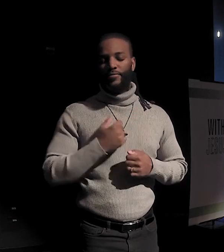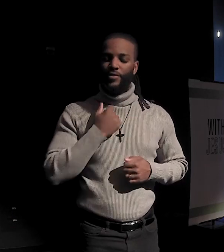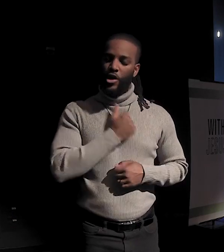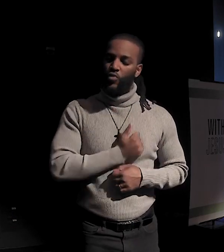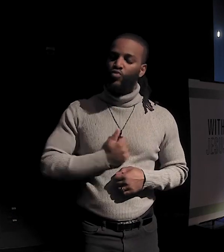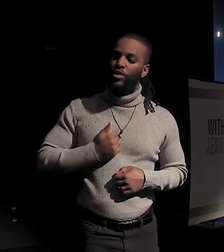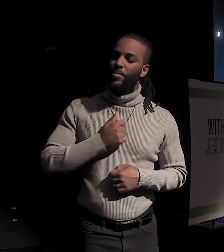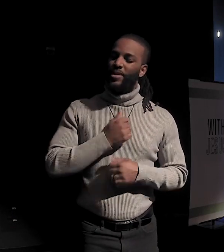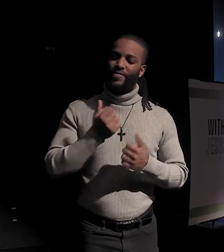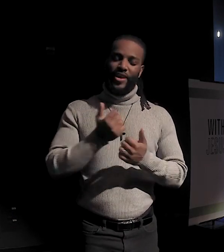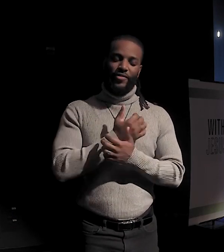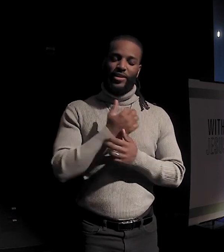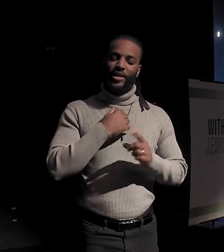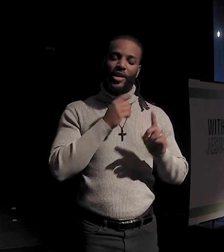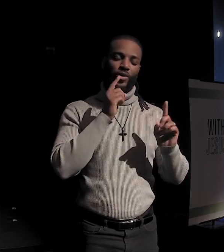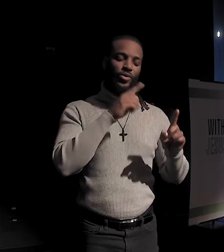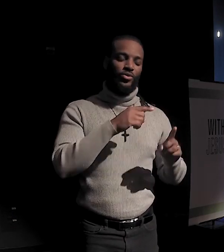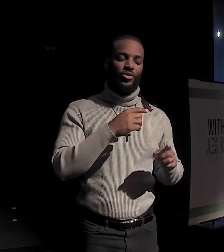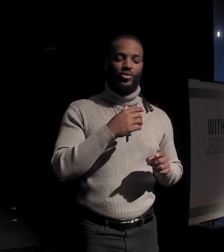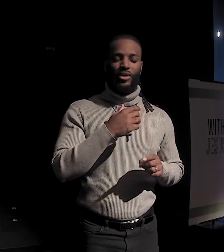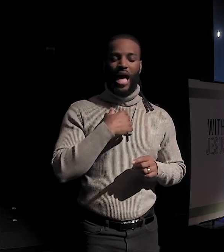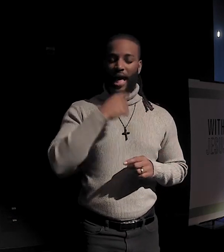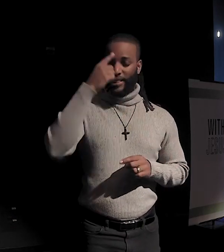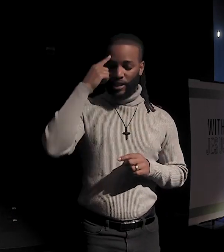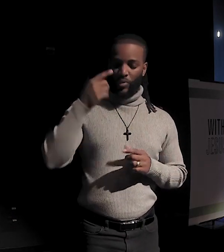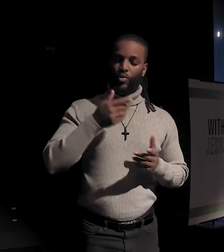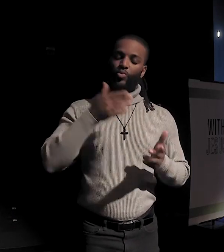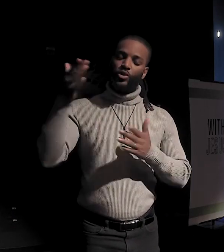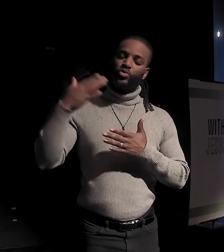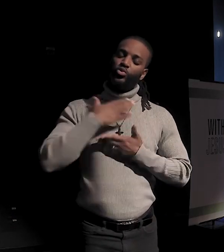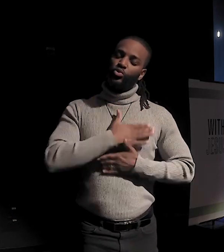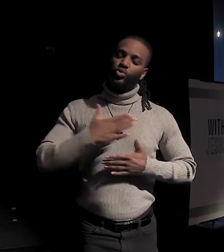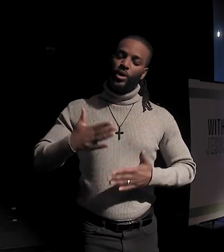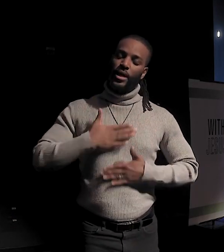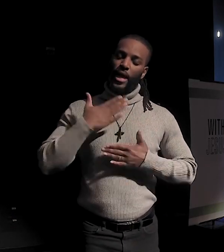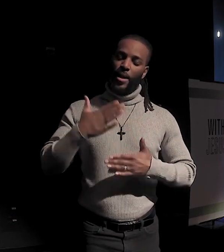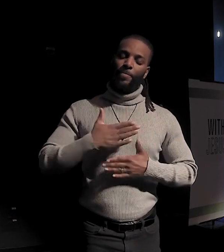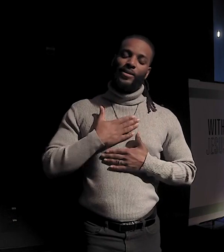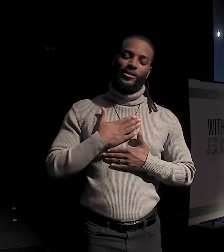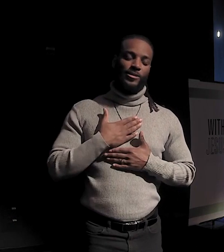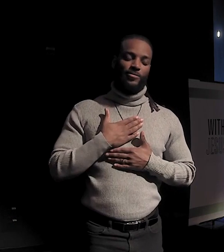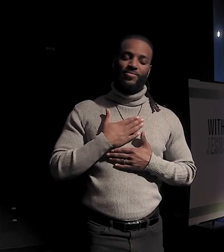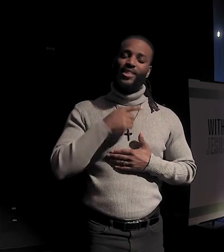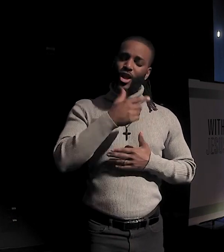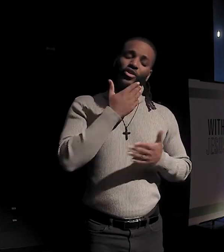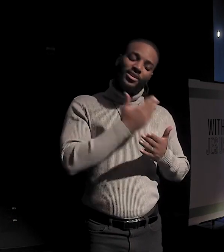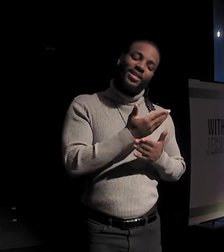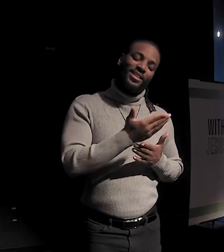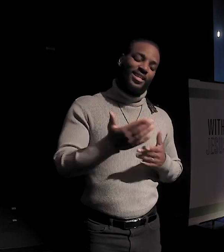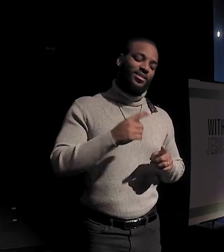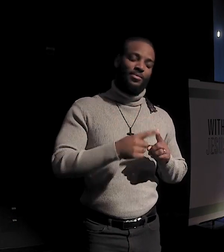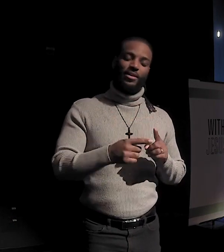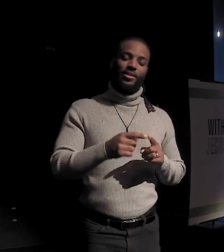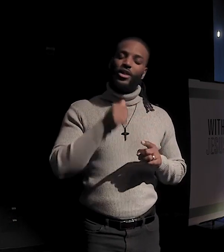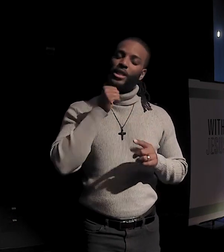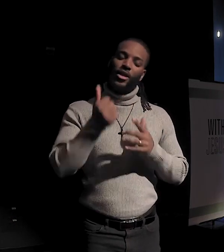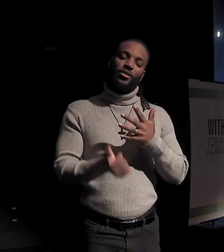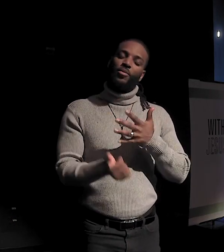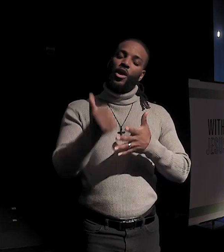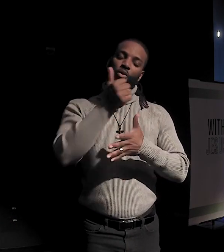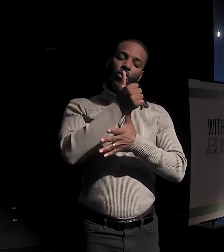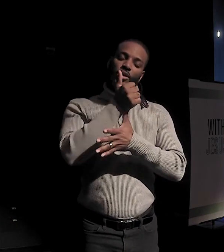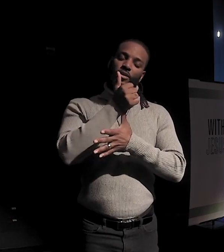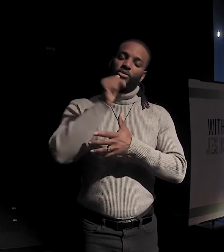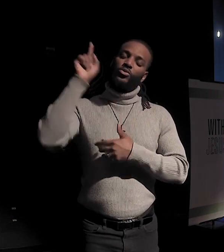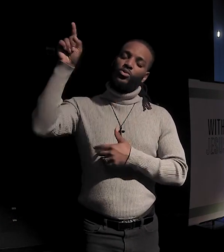the things I go to that I think will bring me joy and happiness. It's just, they're good things, but they're not ultimate. You're